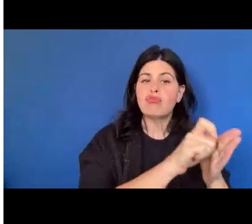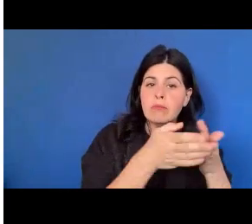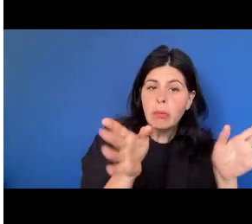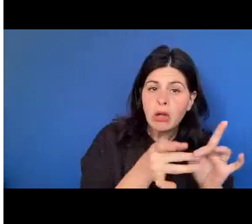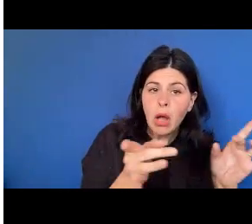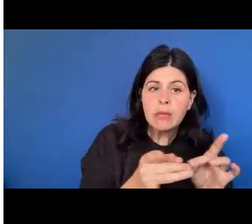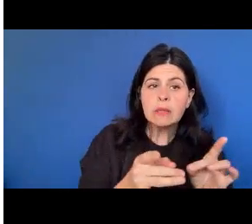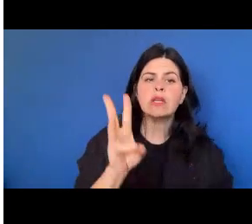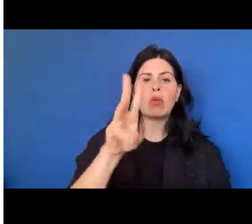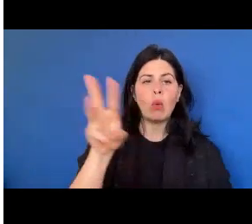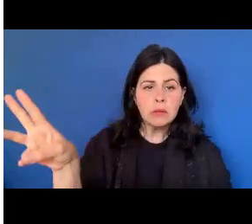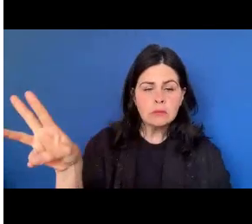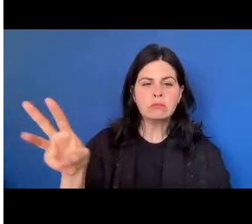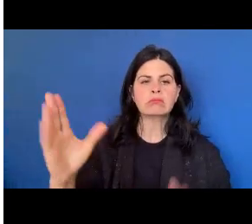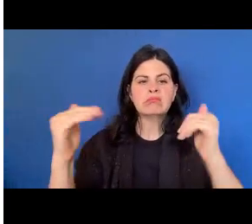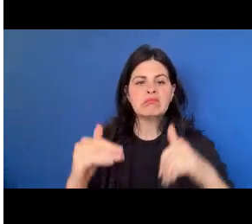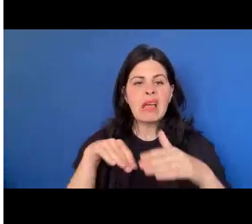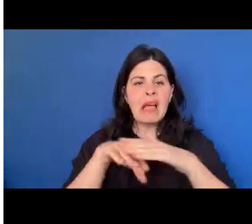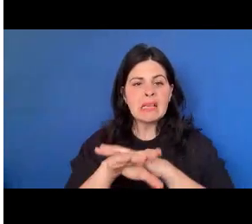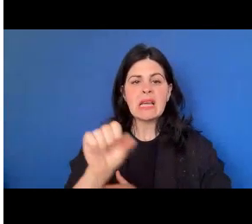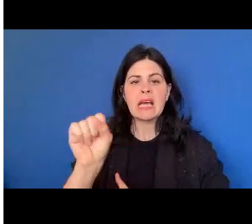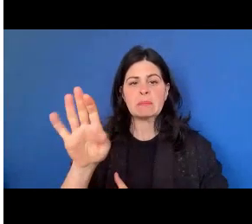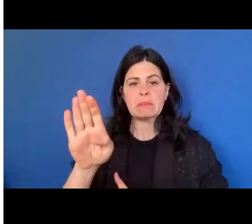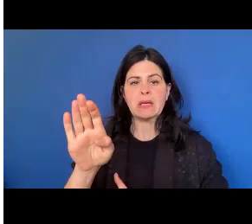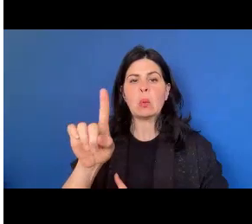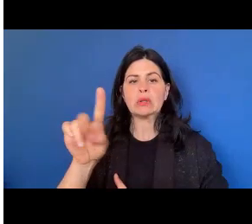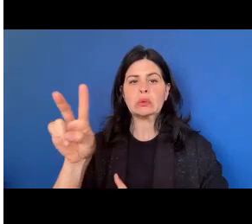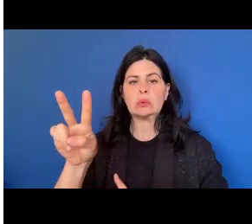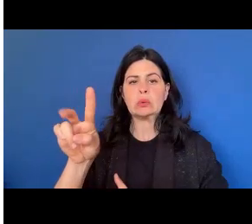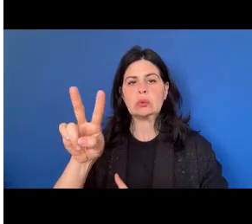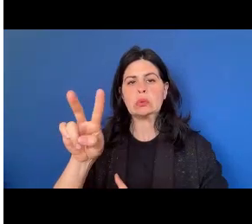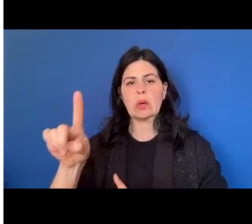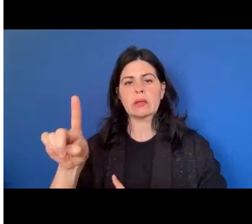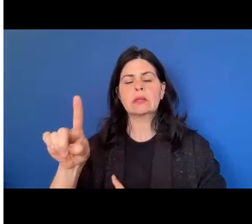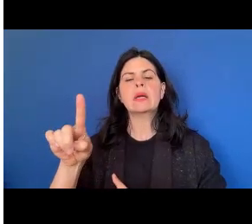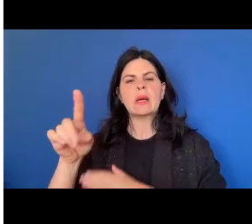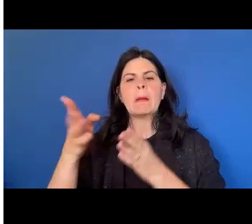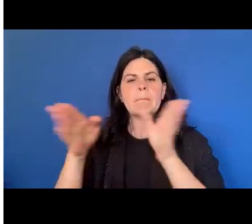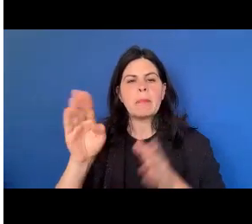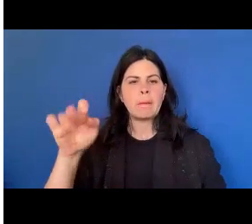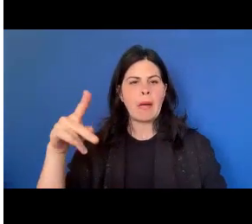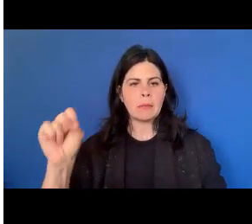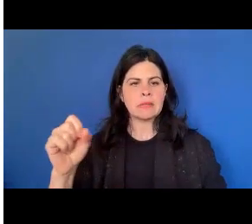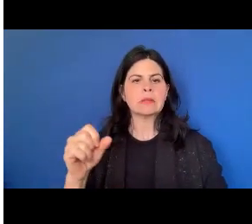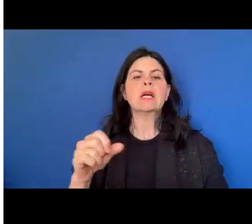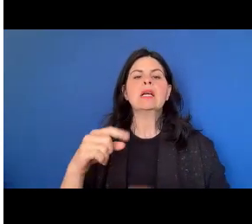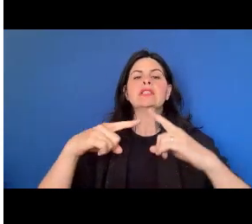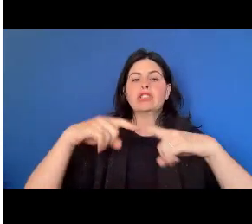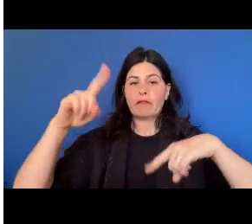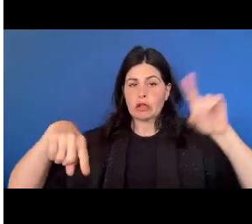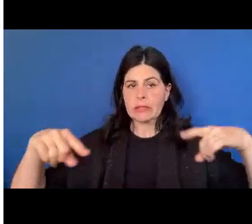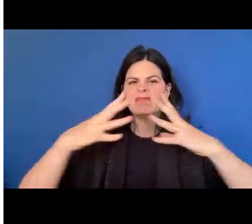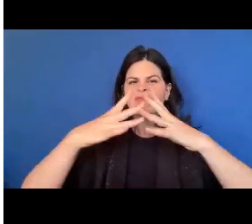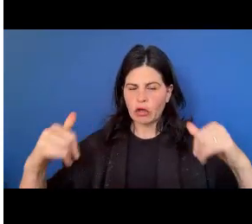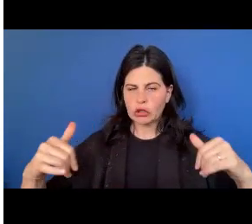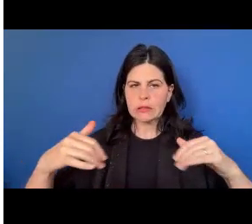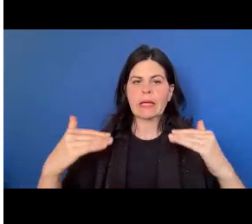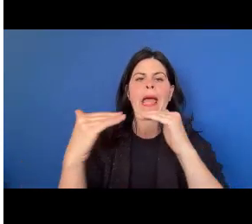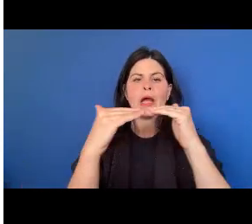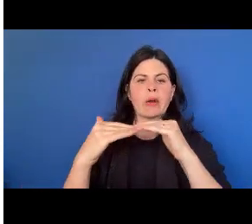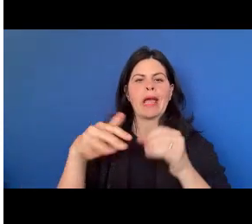diversity, equity, and local considerations, and then take your public comments. Just a quick reminder